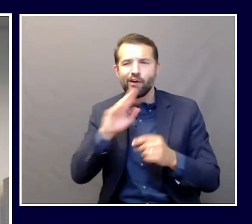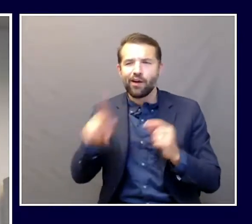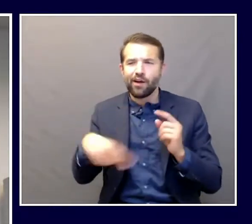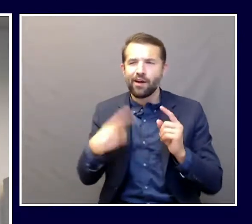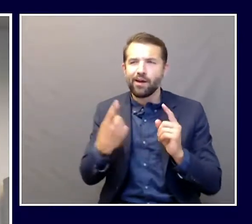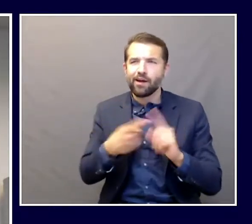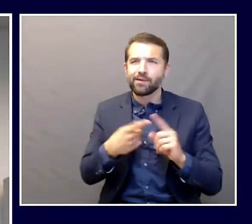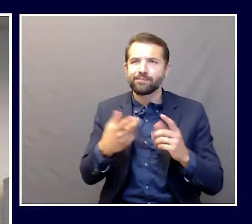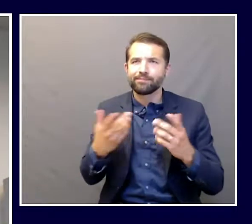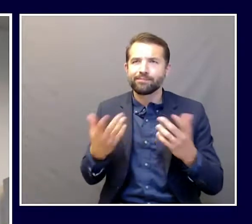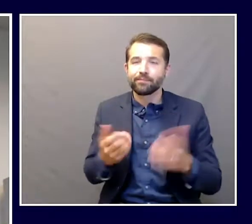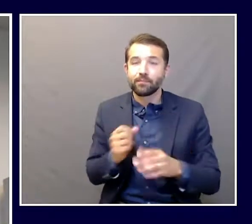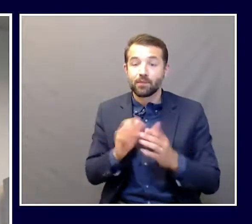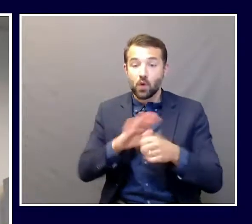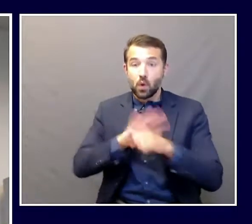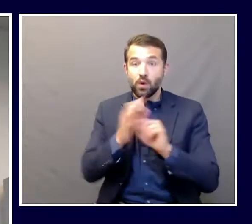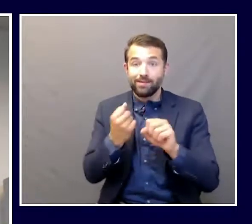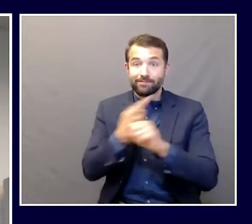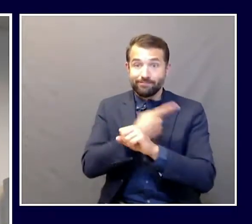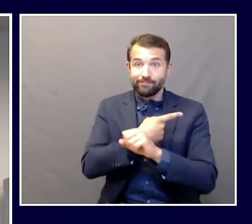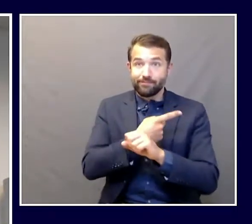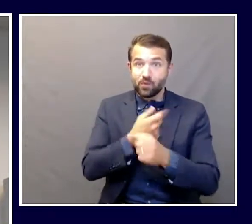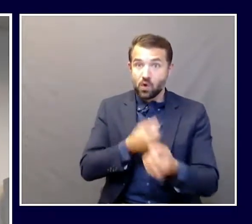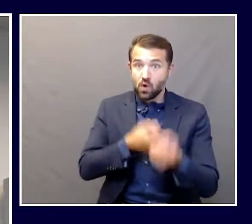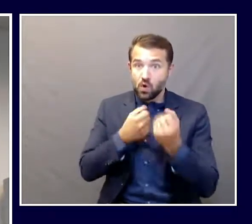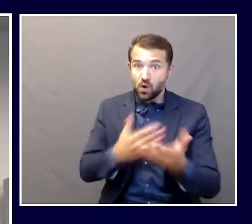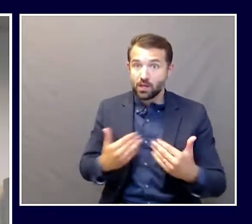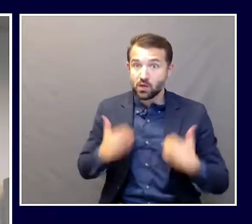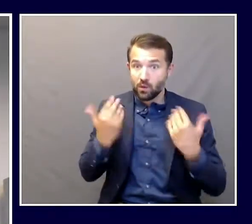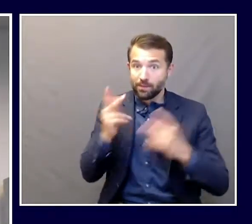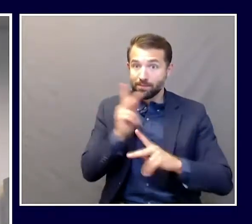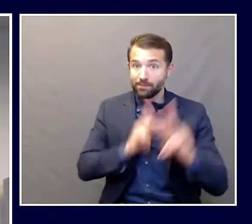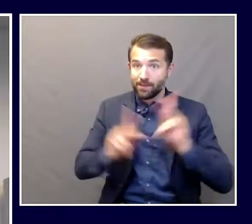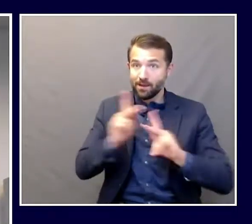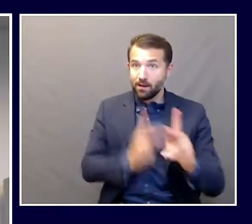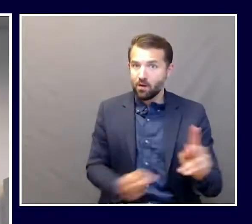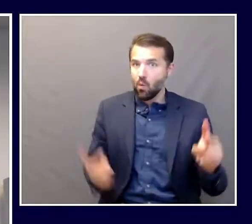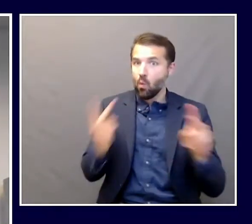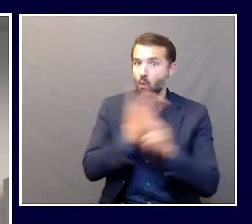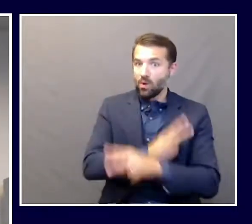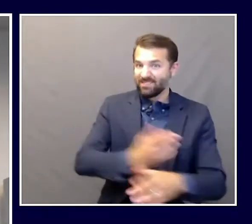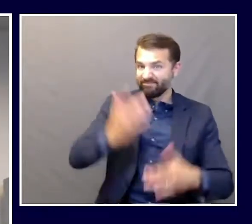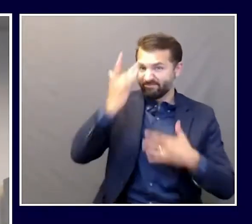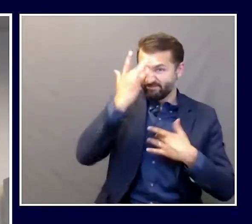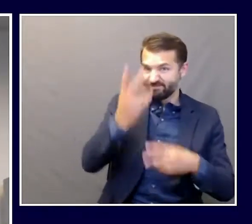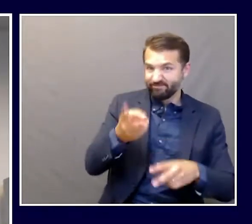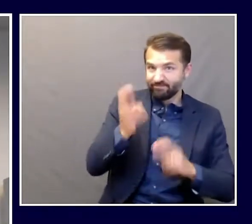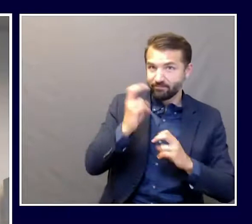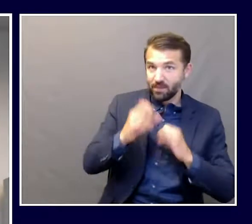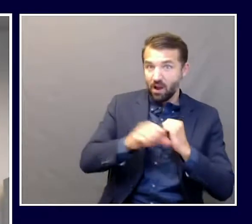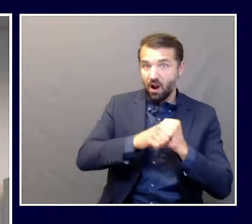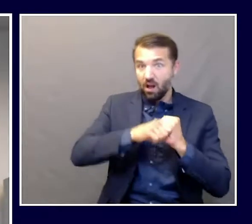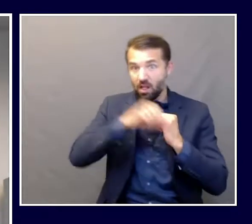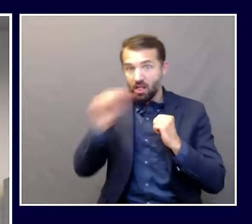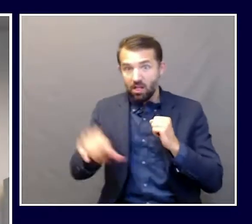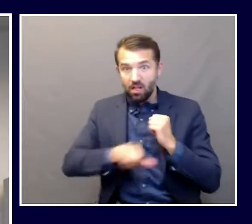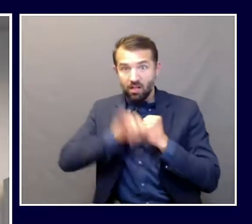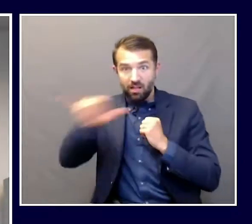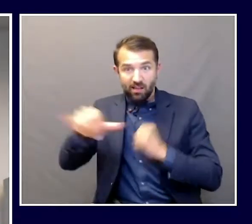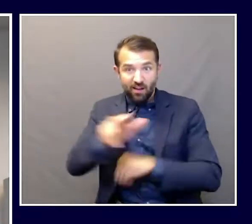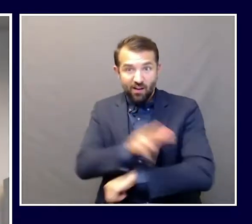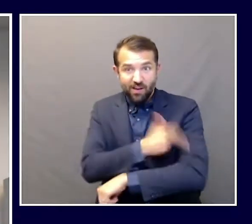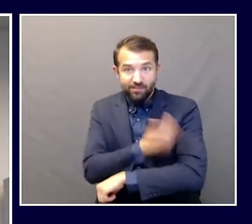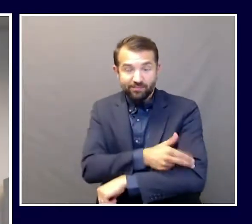longer stays of people in the hospital. Do you think any of that is related to the higher prevalence of the different variants